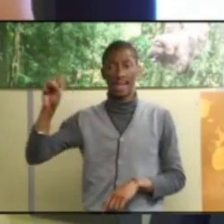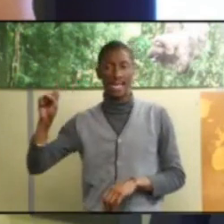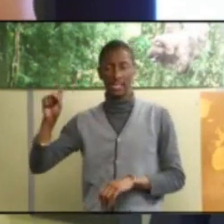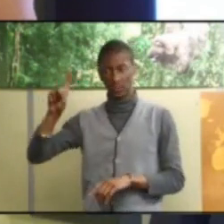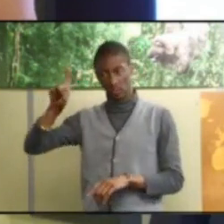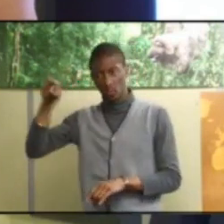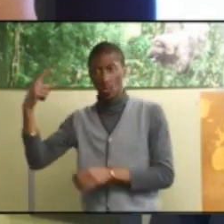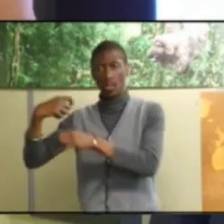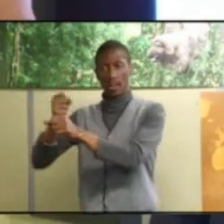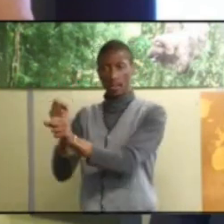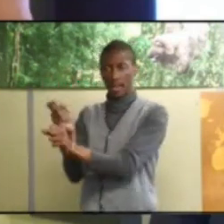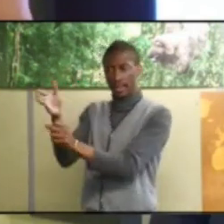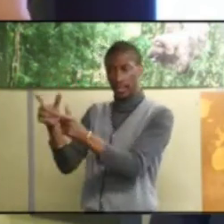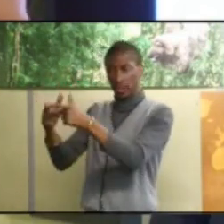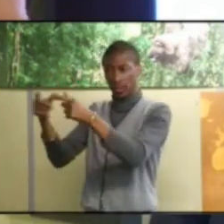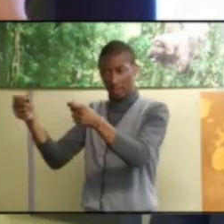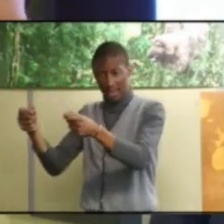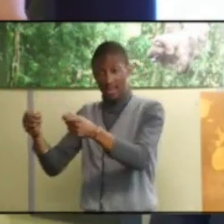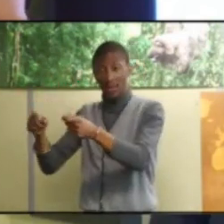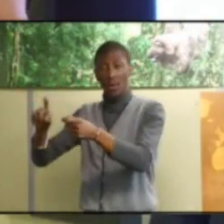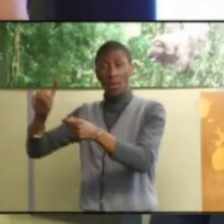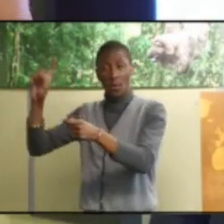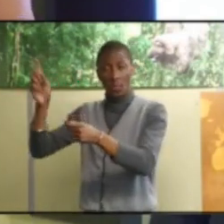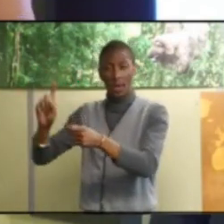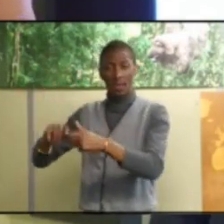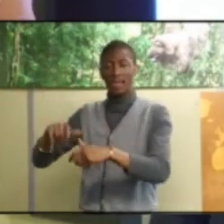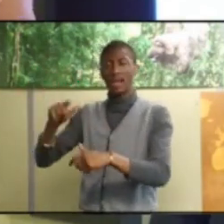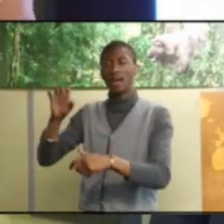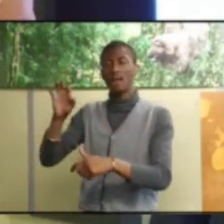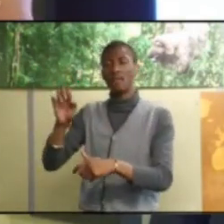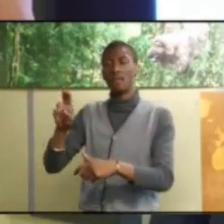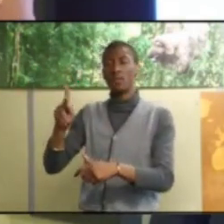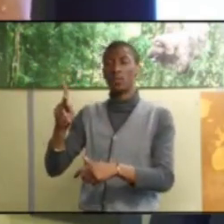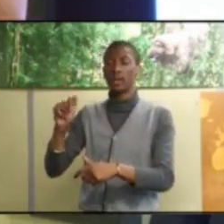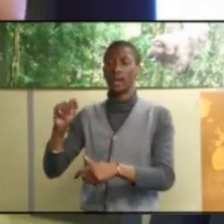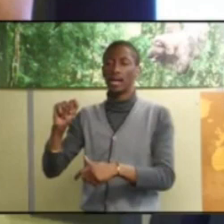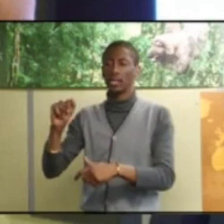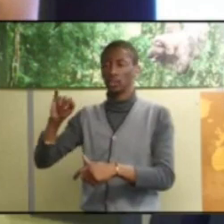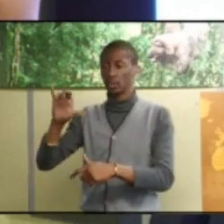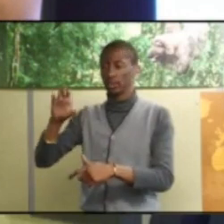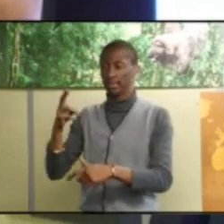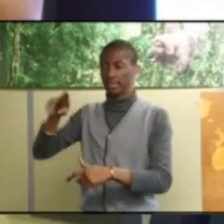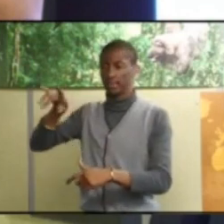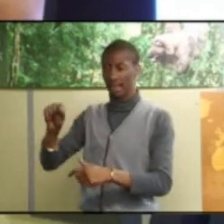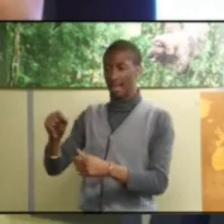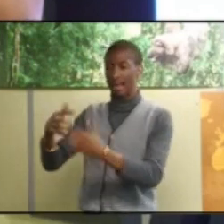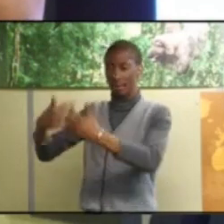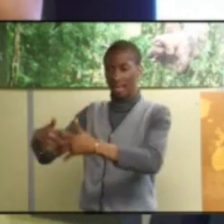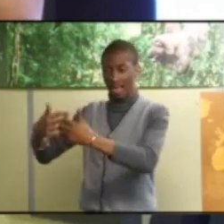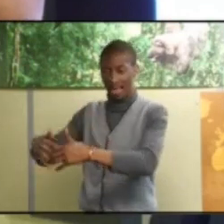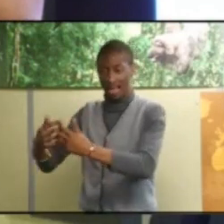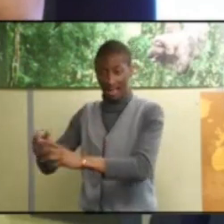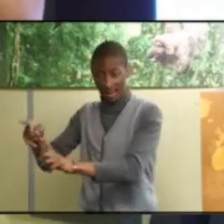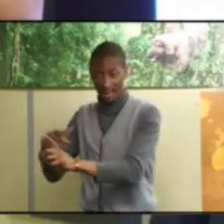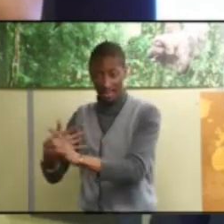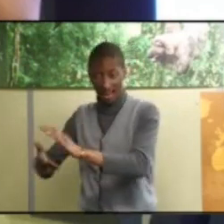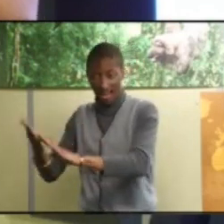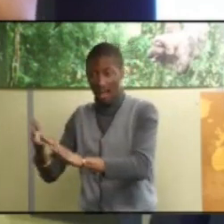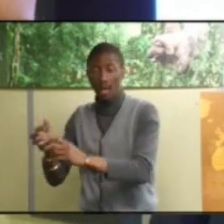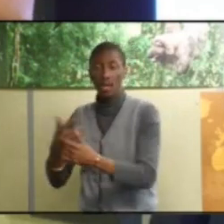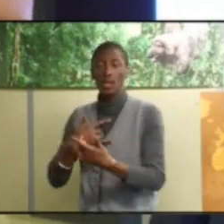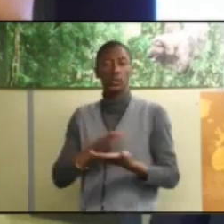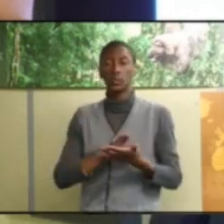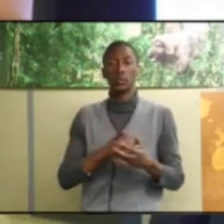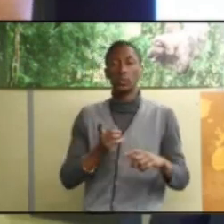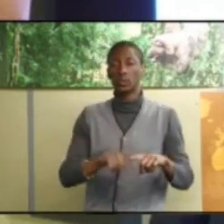in Japan, where the Fukushima plant was. Schools couldn't open because of the wired glass that goes in the doors. There's only